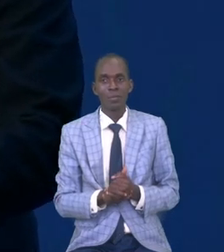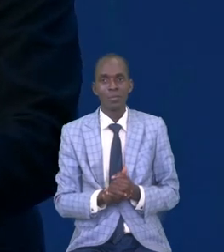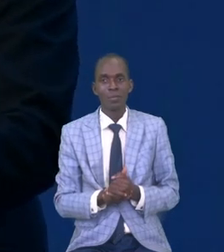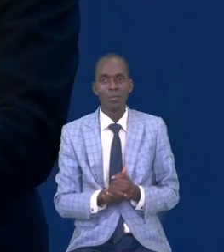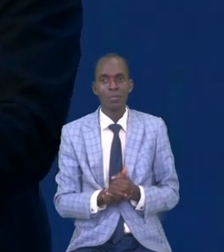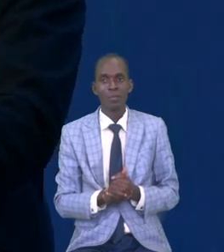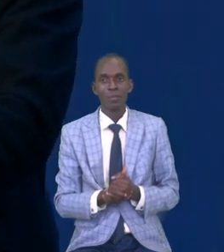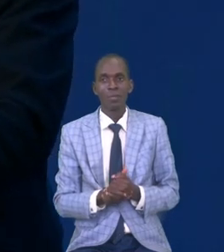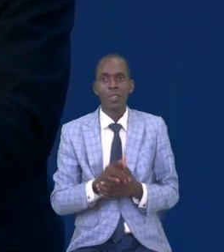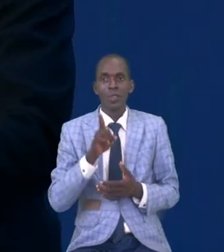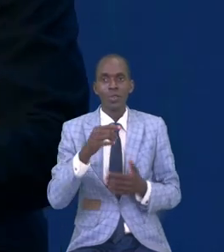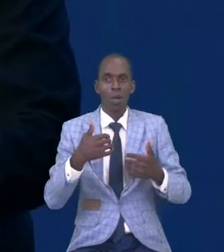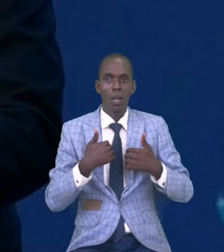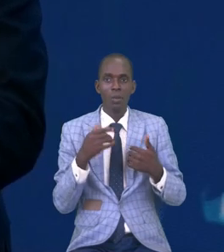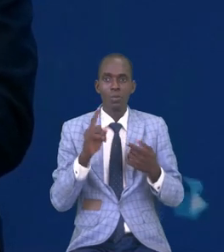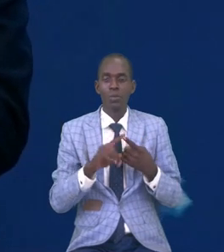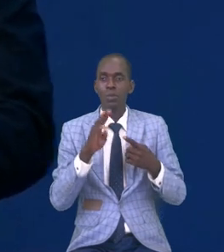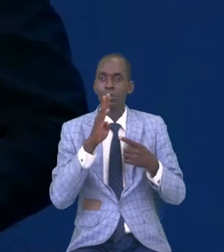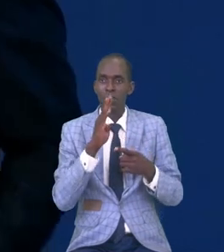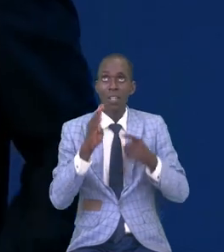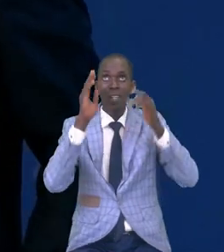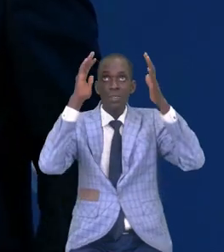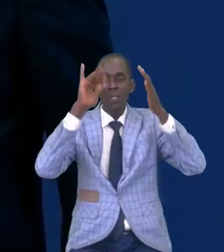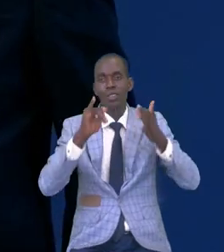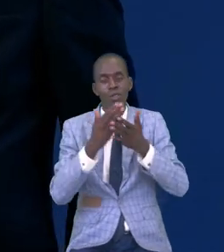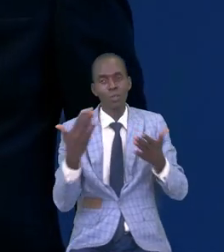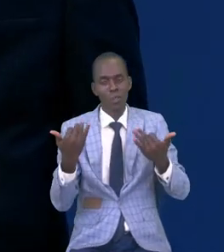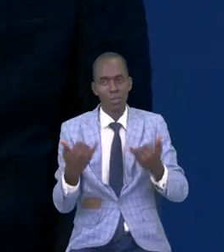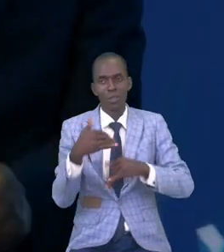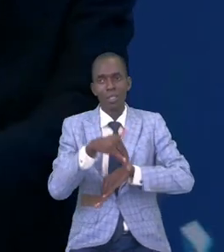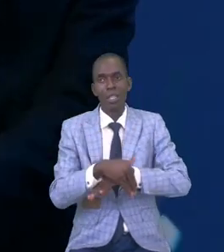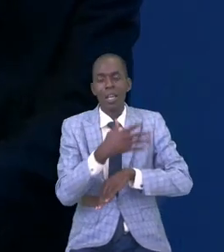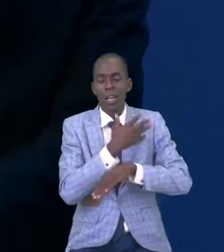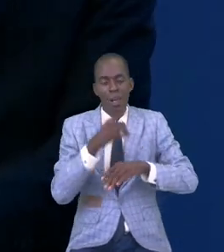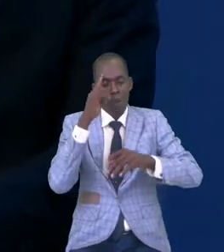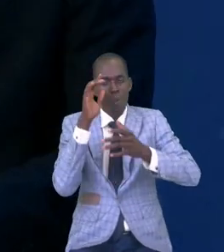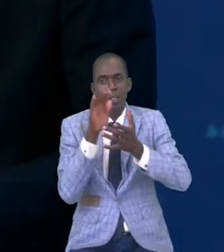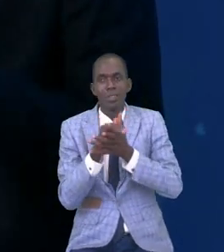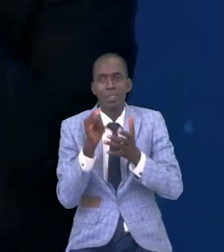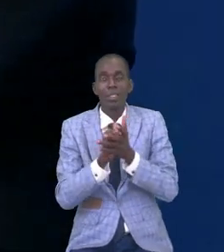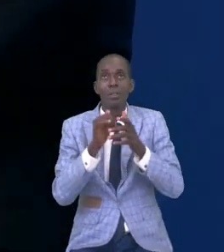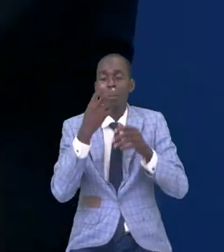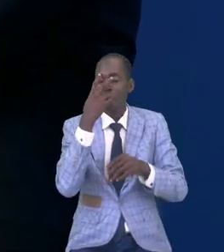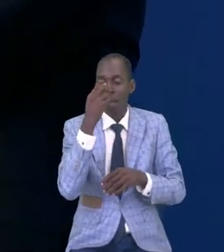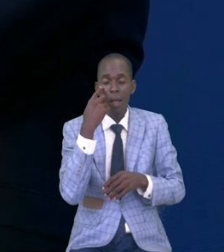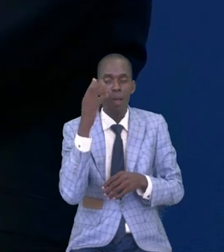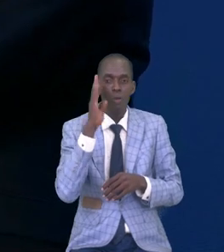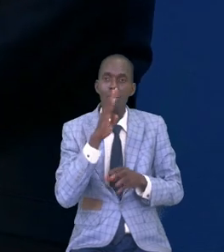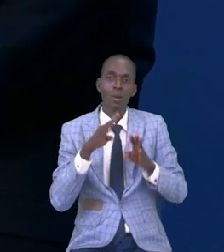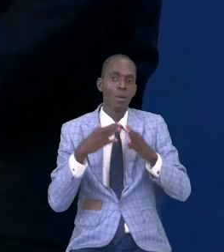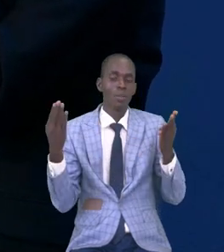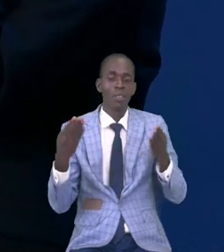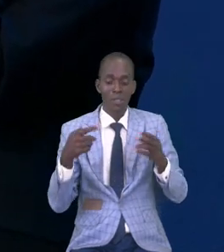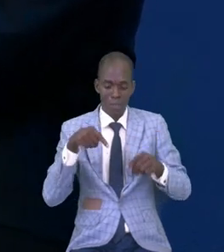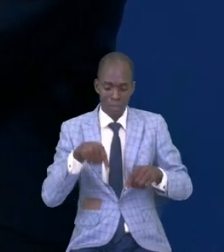You have to be expectant tonight. I'm believing God that blind eyes are going to open. The lame